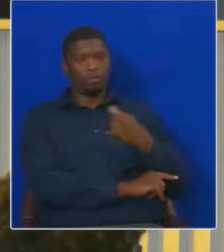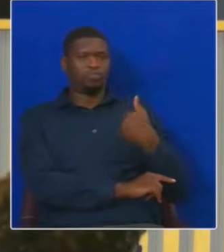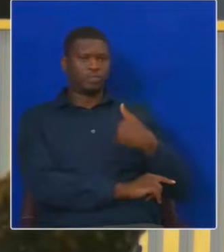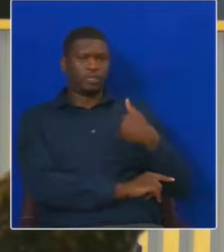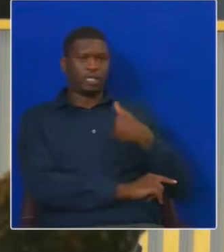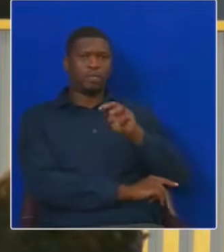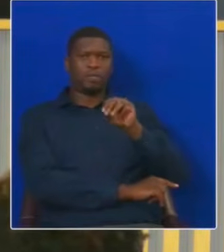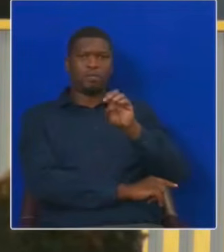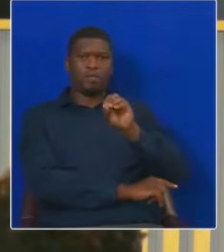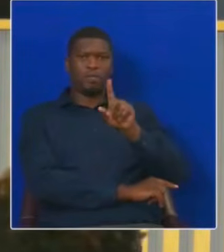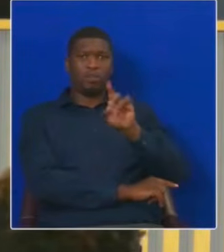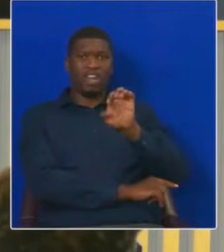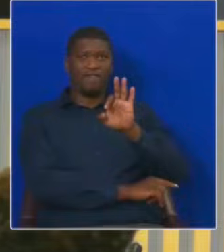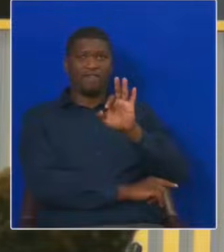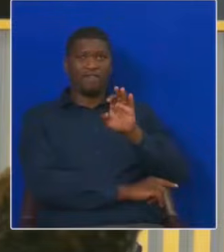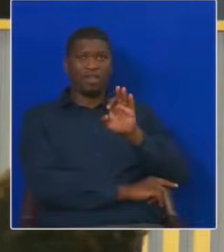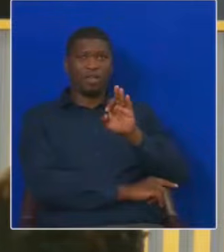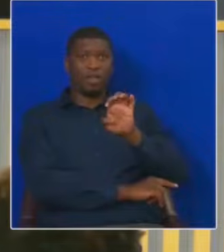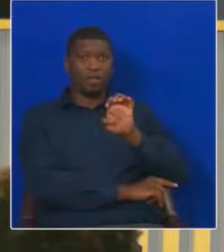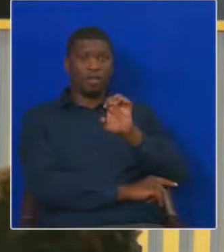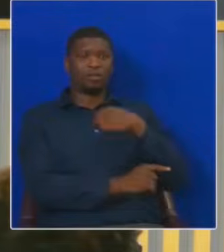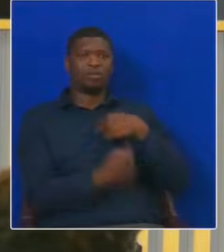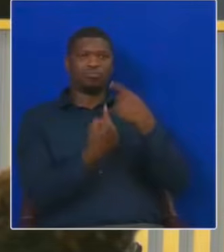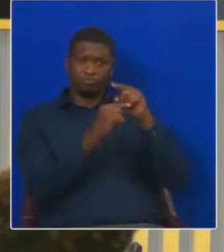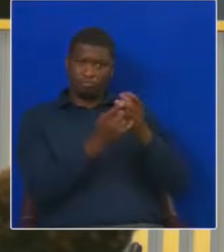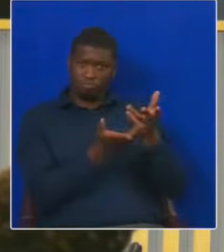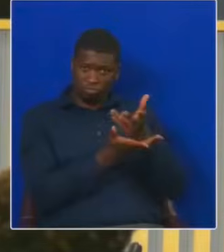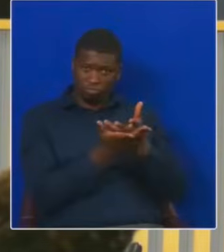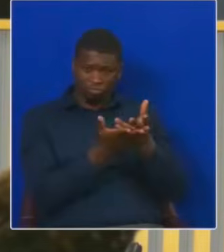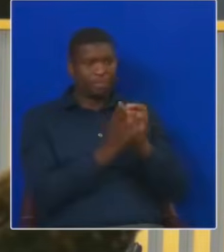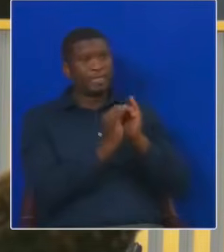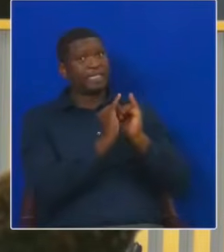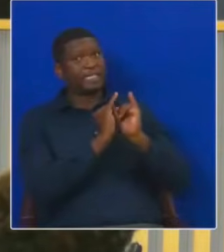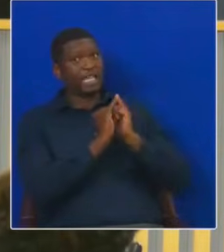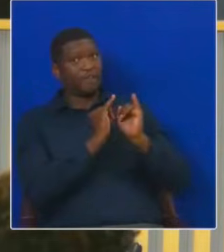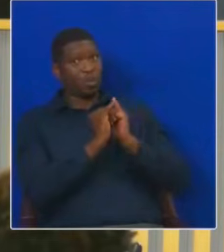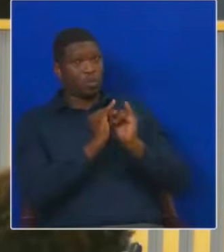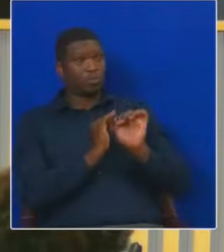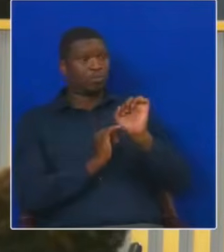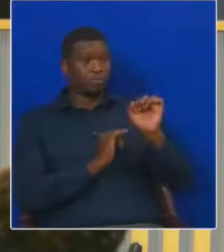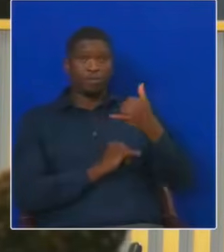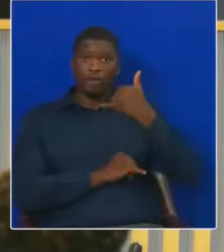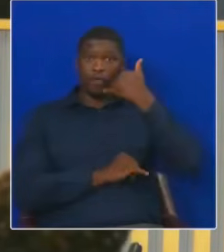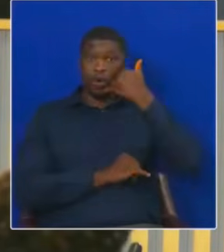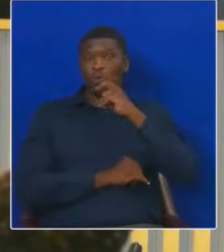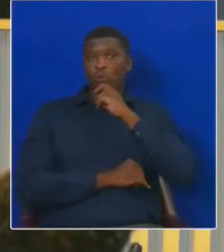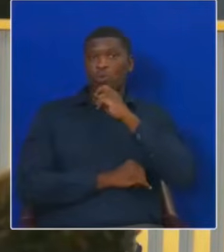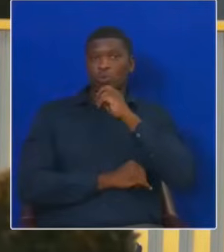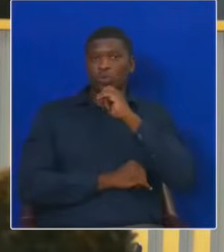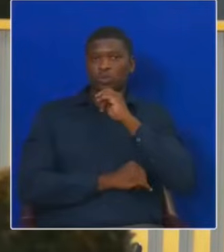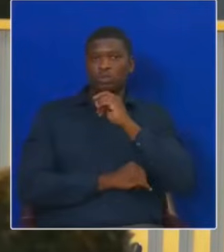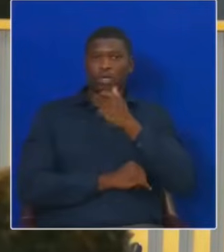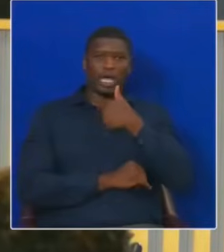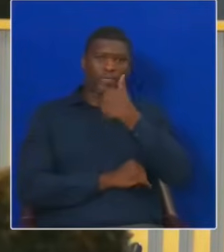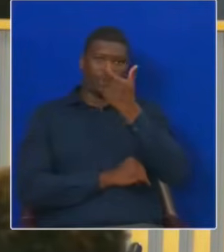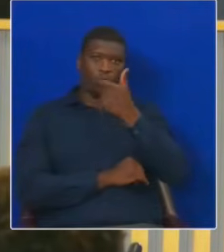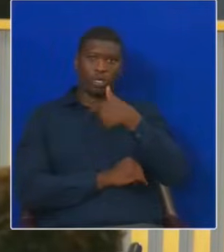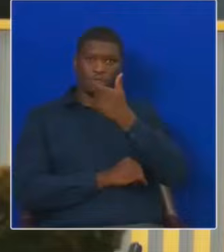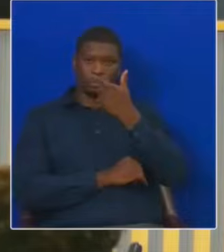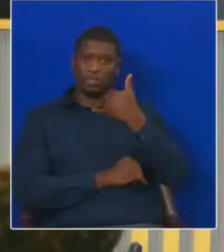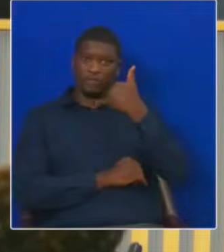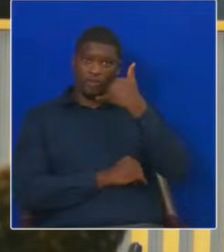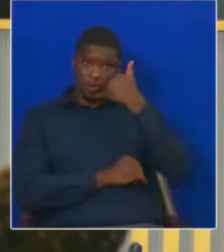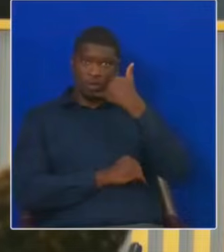She was in possession of an iPhone with which I requested her to hand over the iPhone to